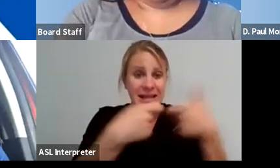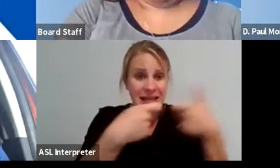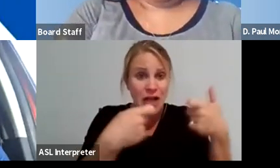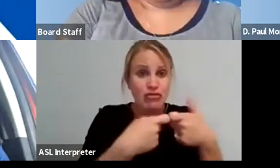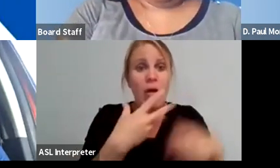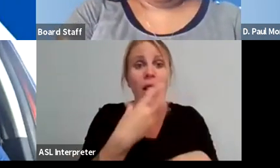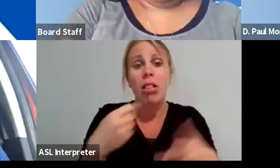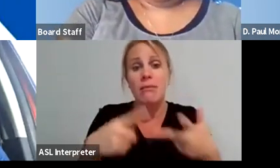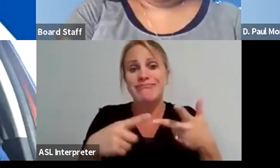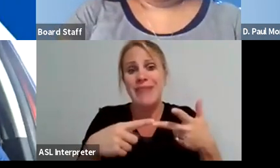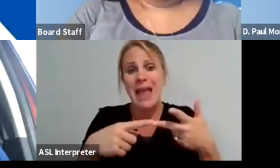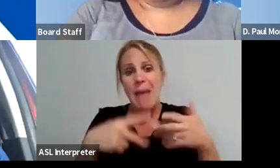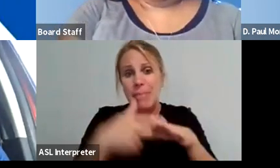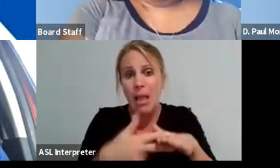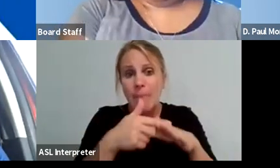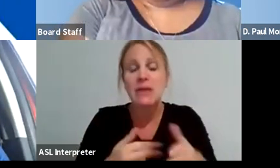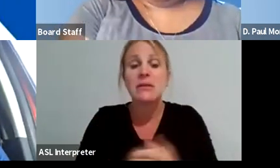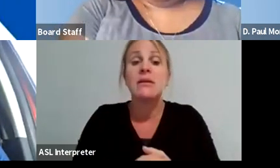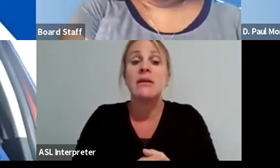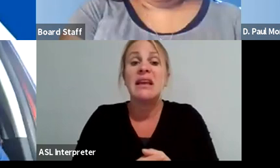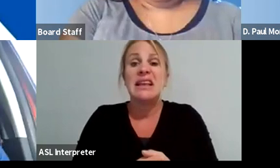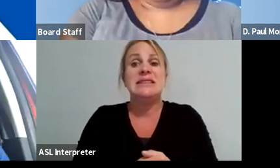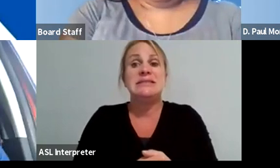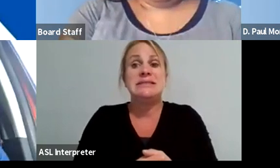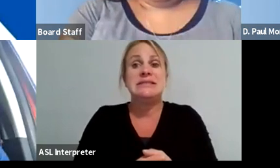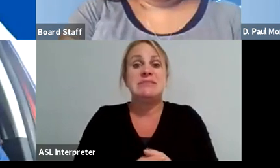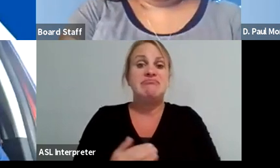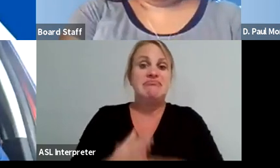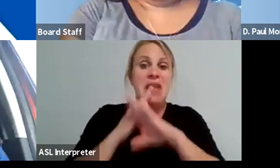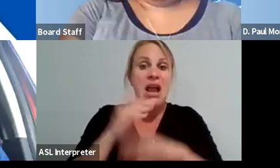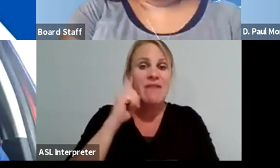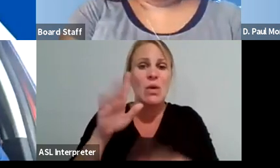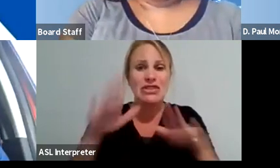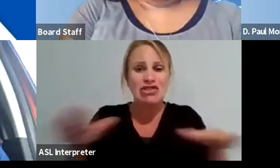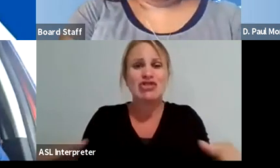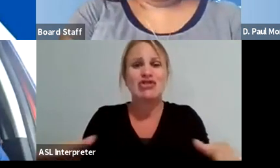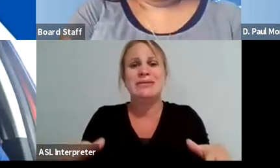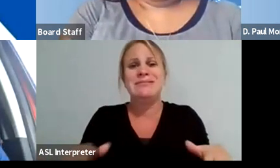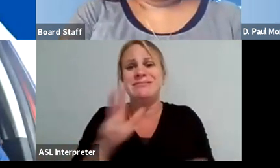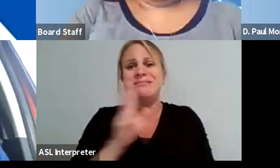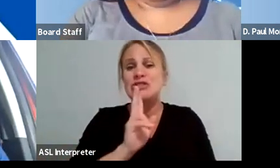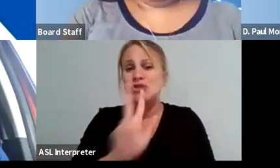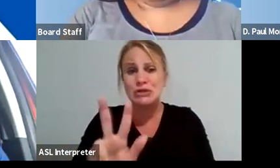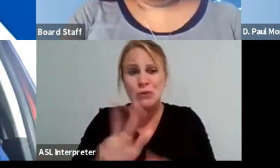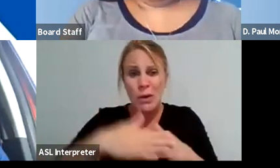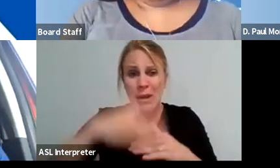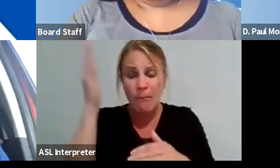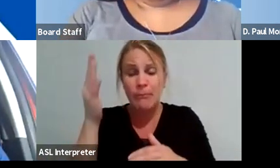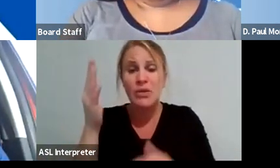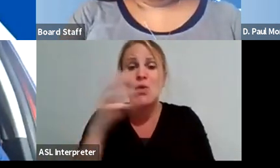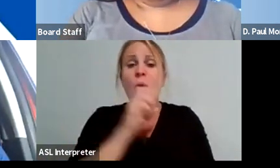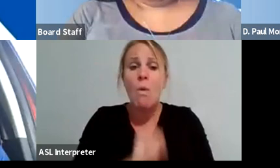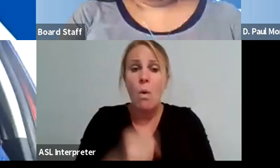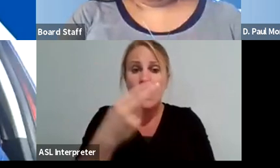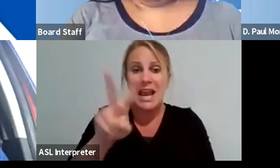systems. This poses impediments for our children as young as 3 years old. The old HVAC system has really